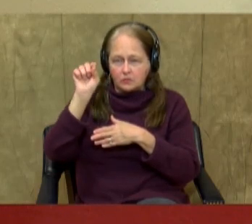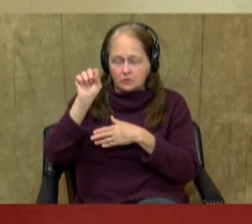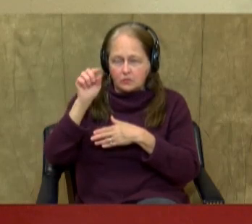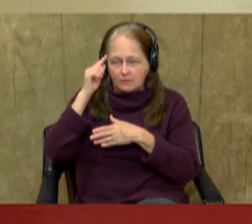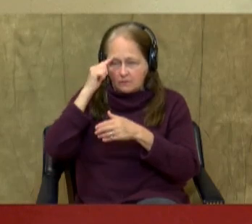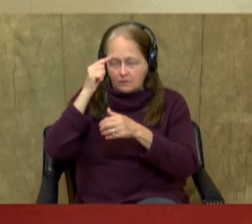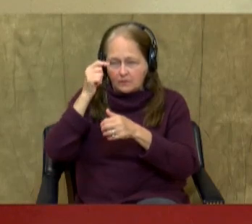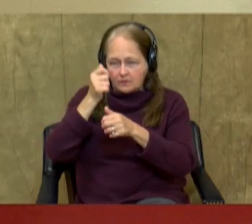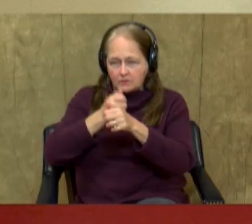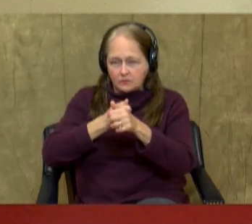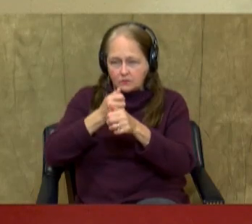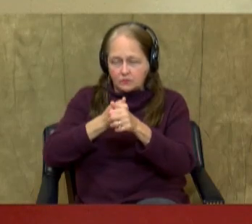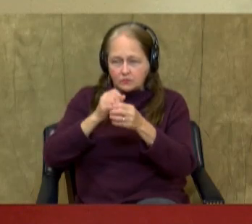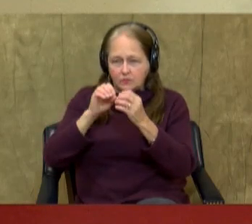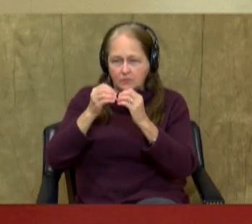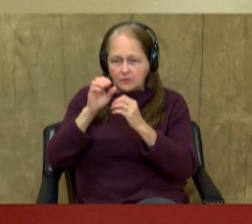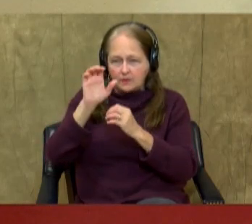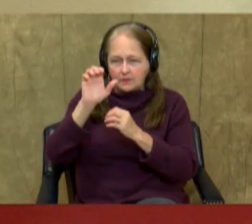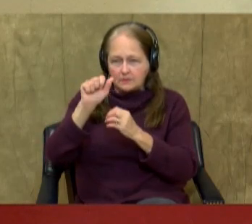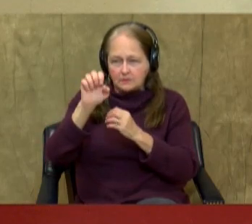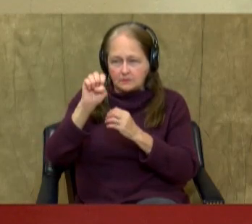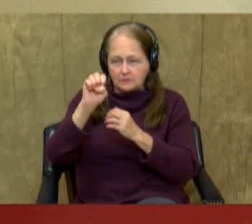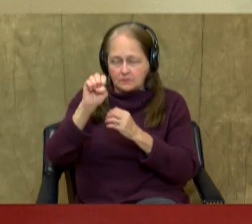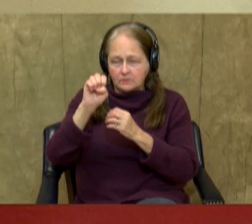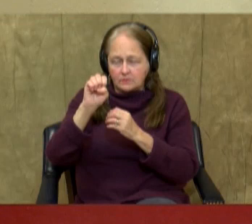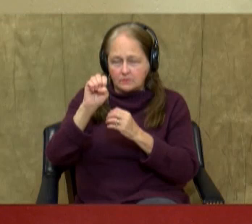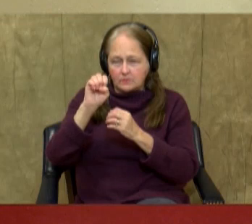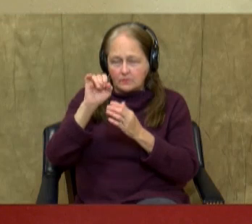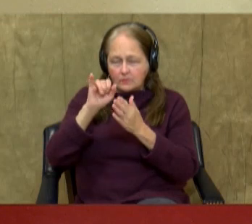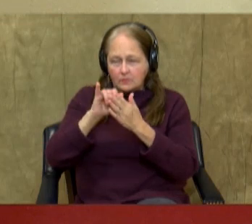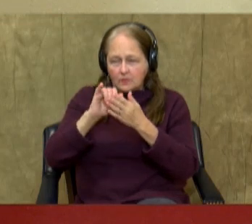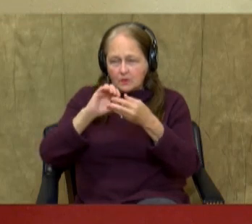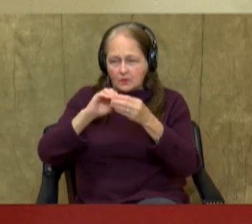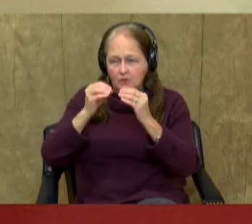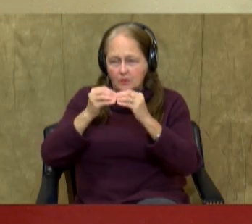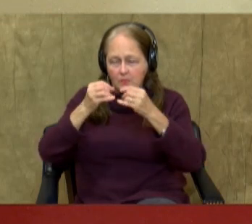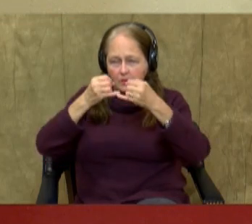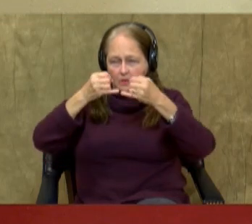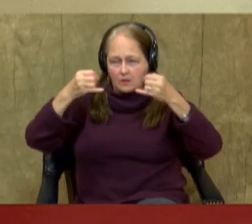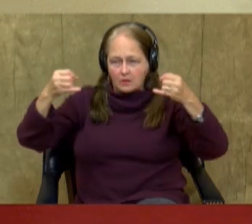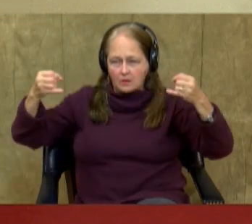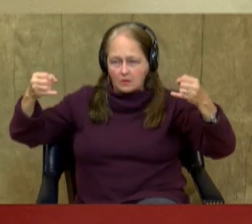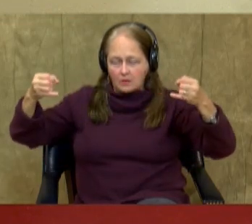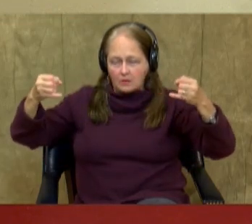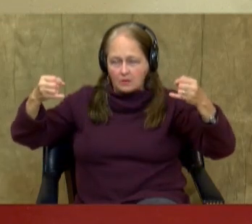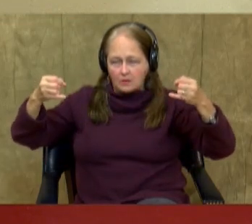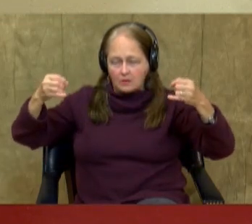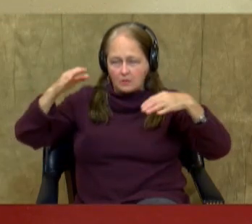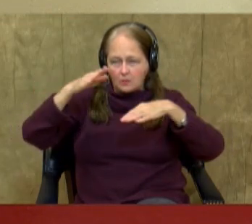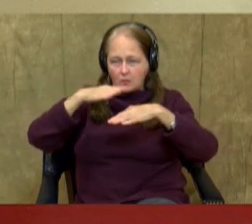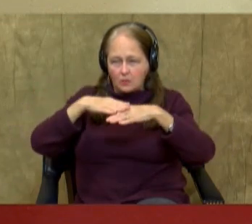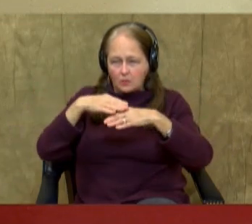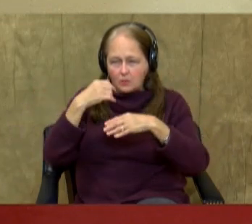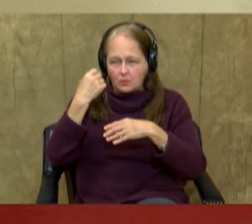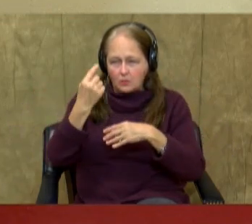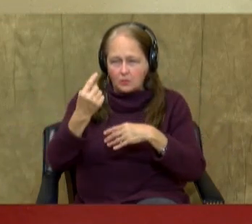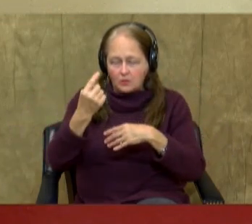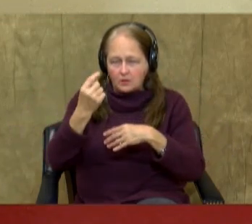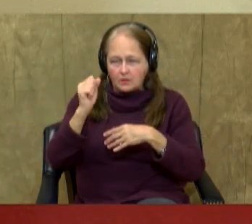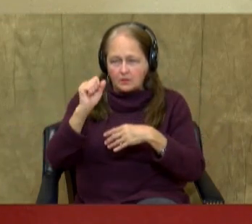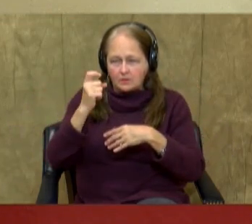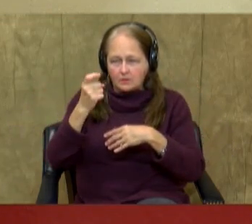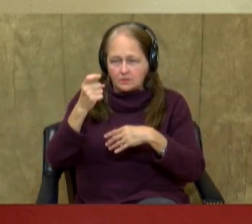for each number, the case, for an attribute along the number line on one axis. And we usually use